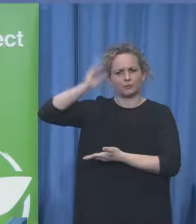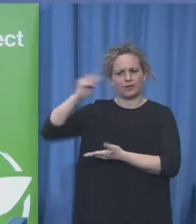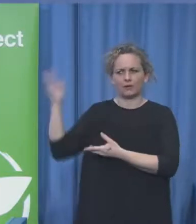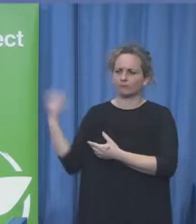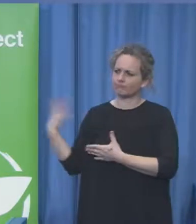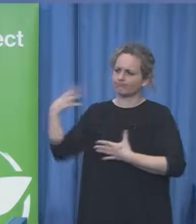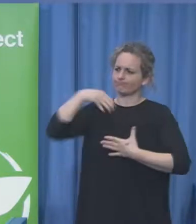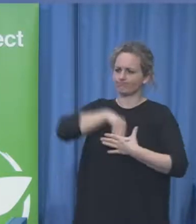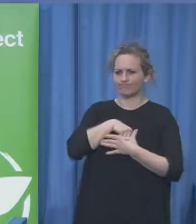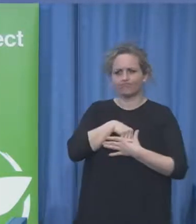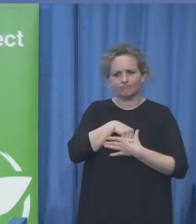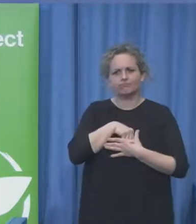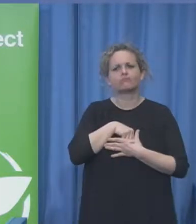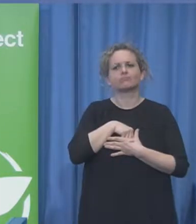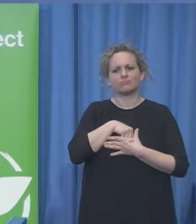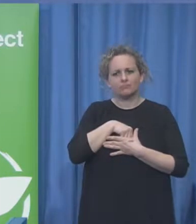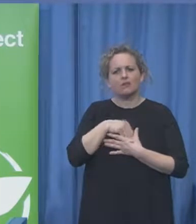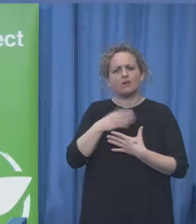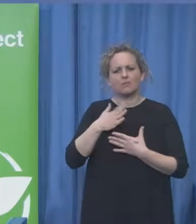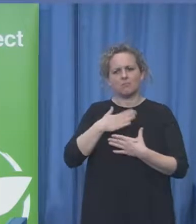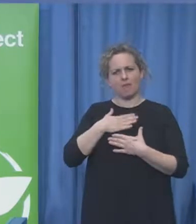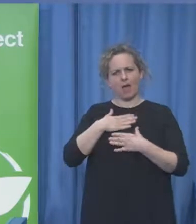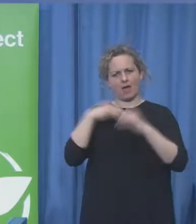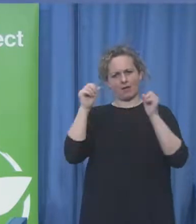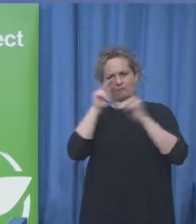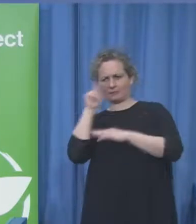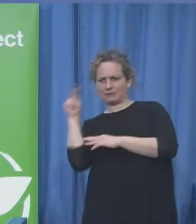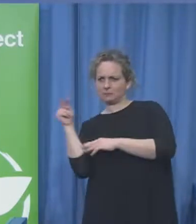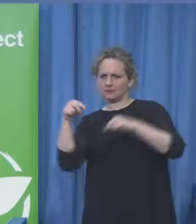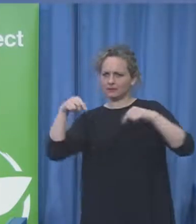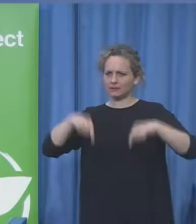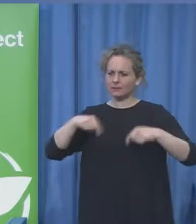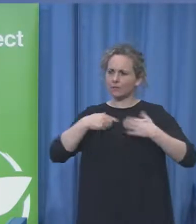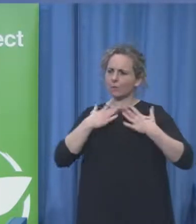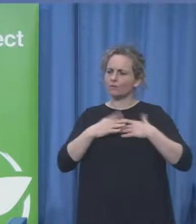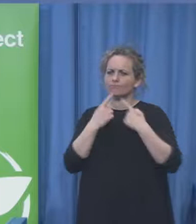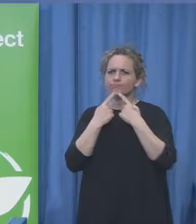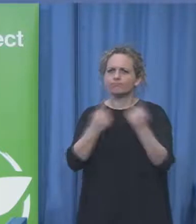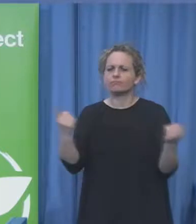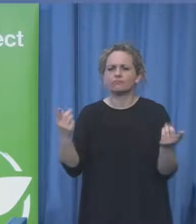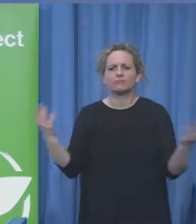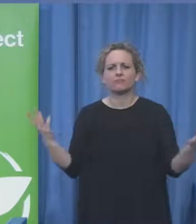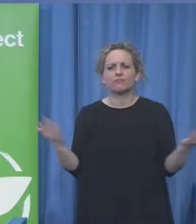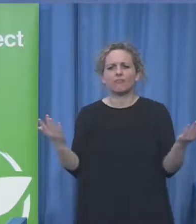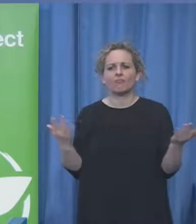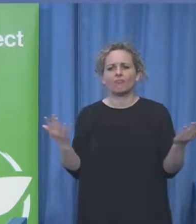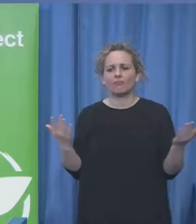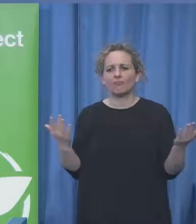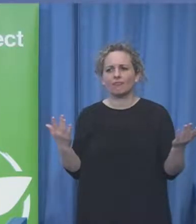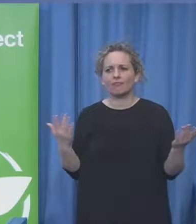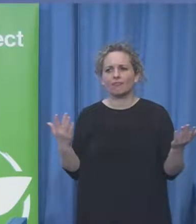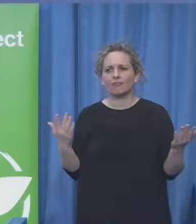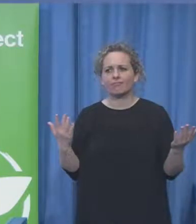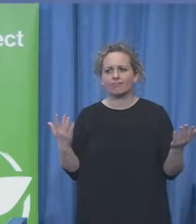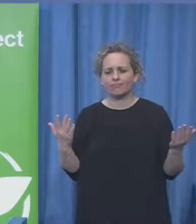my observation and some key and take-home message. Based on my participation in the session, particularly the policymaker